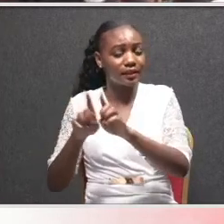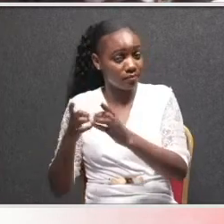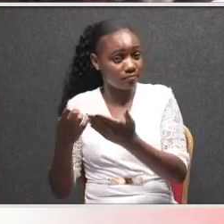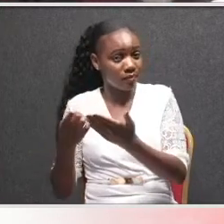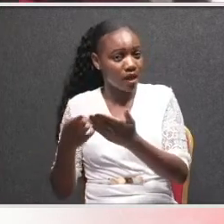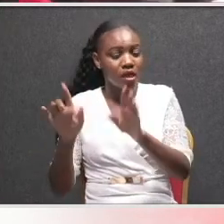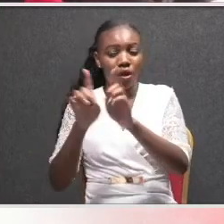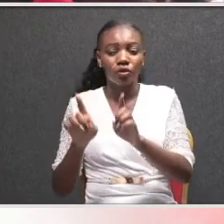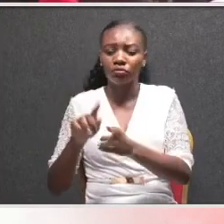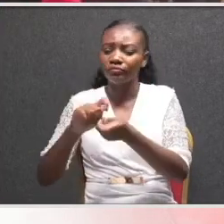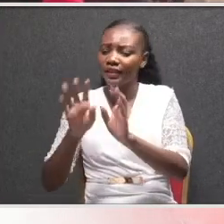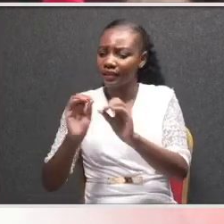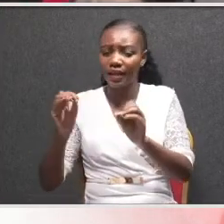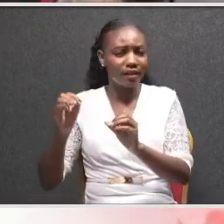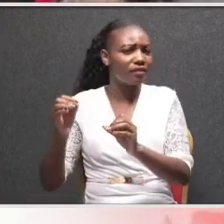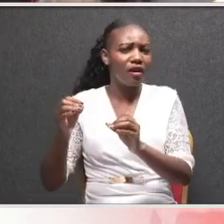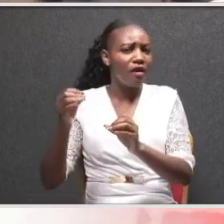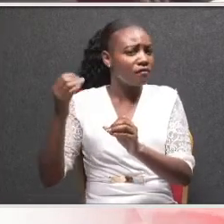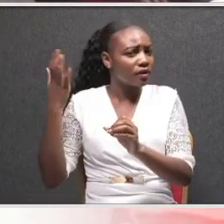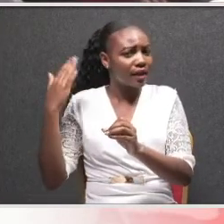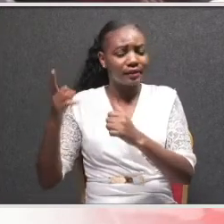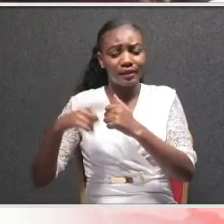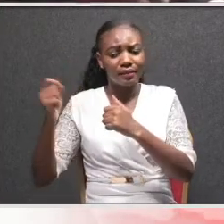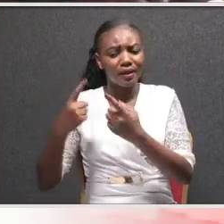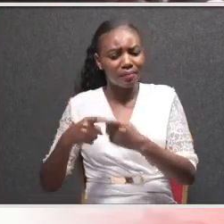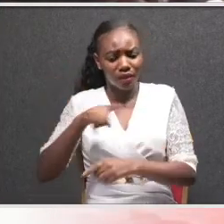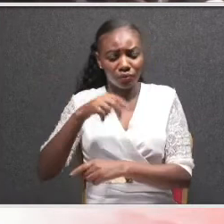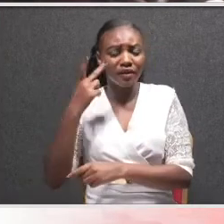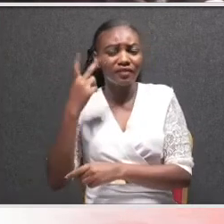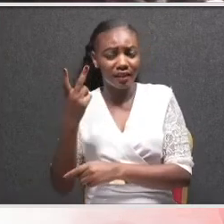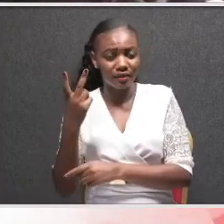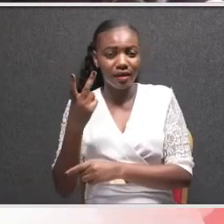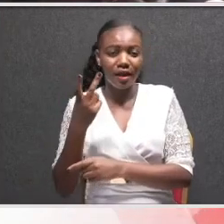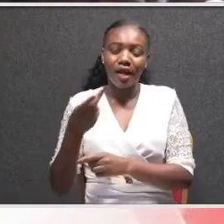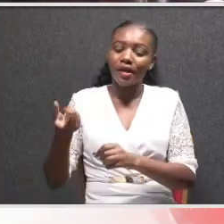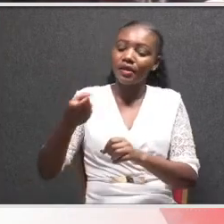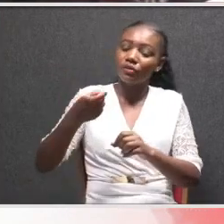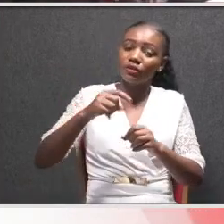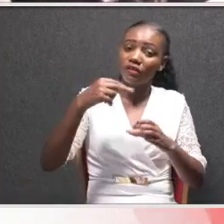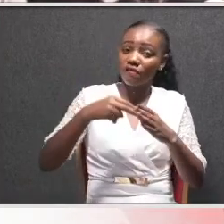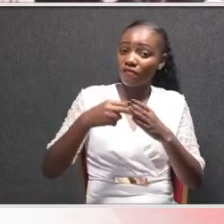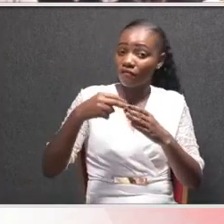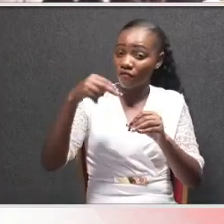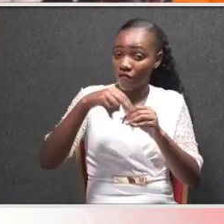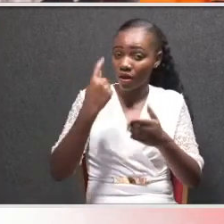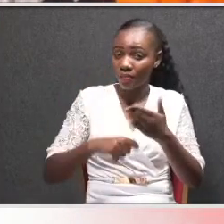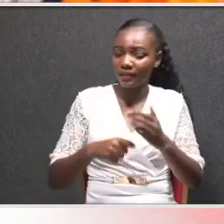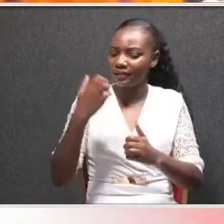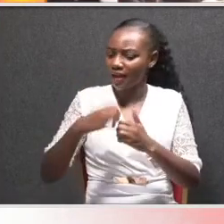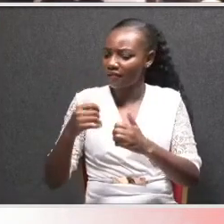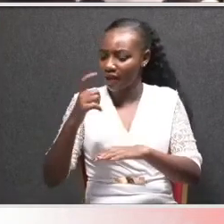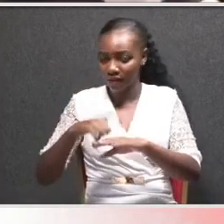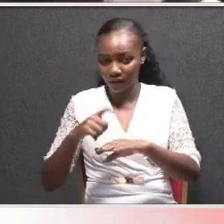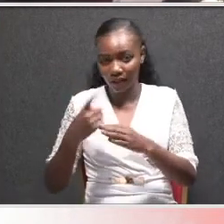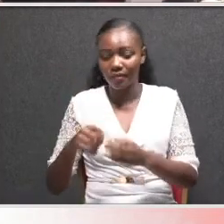been stable for the last like 6 months. But we have seen perpetually increment of the fuel prices. Every other time the